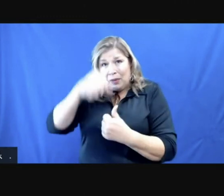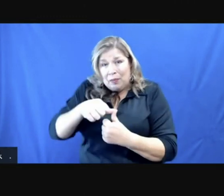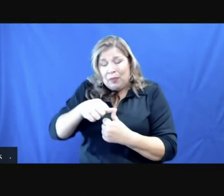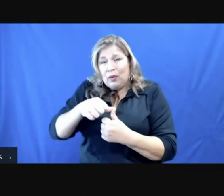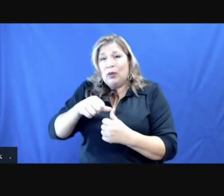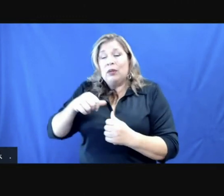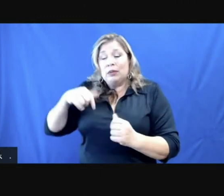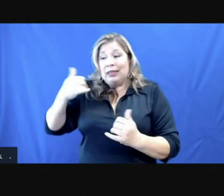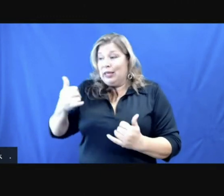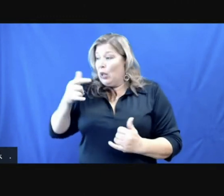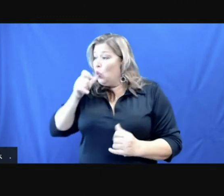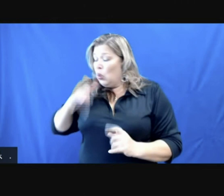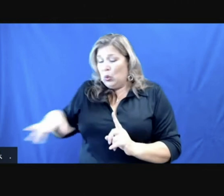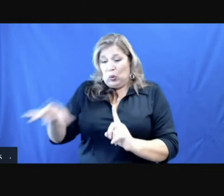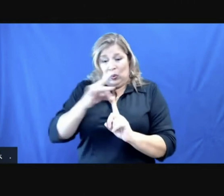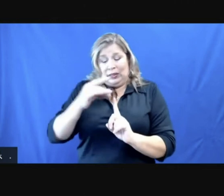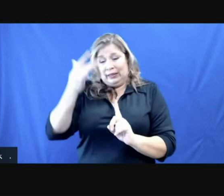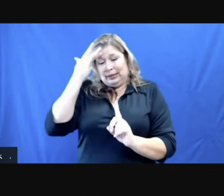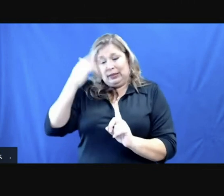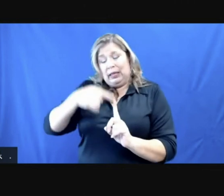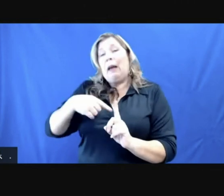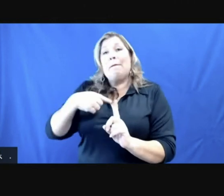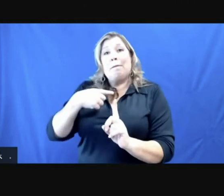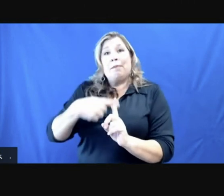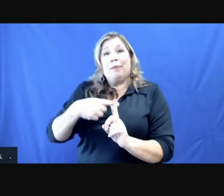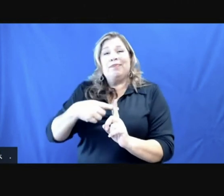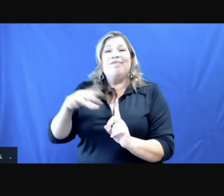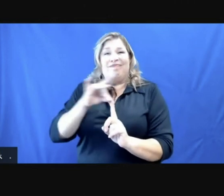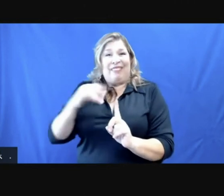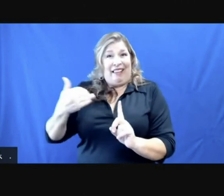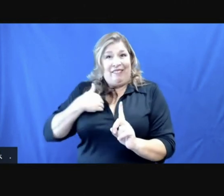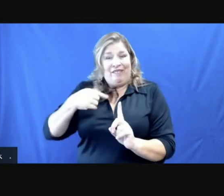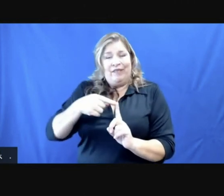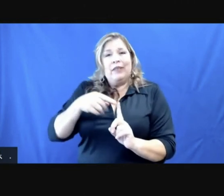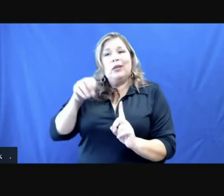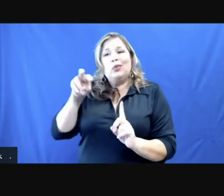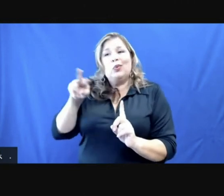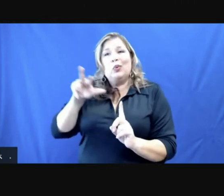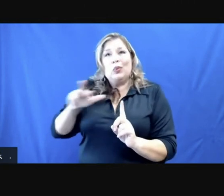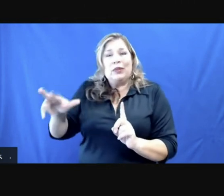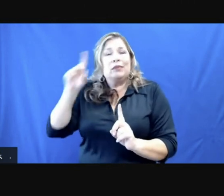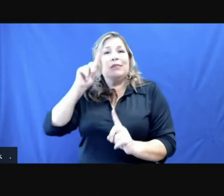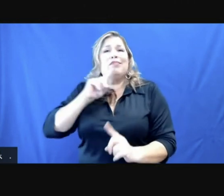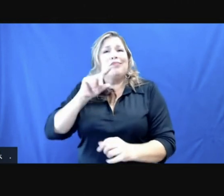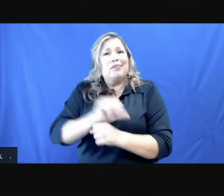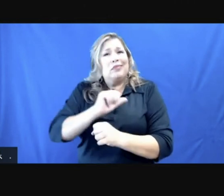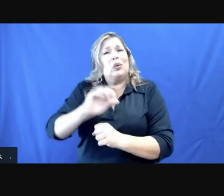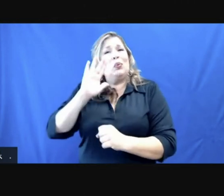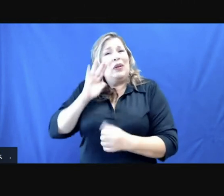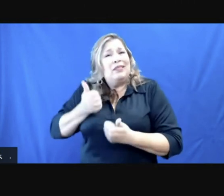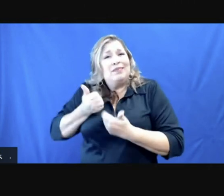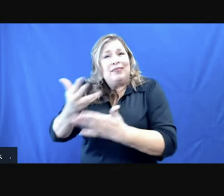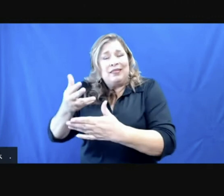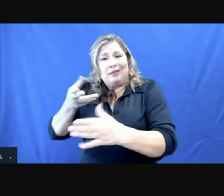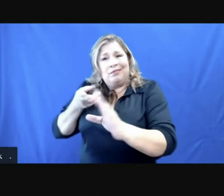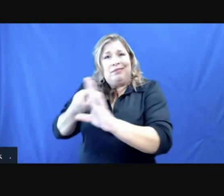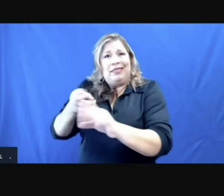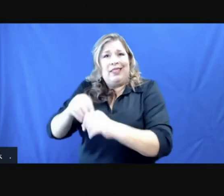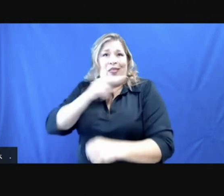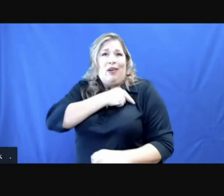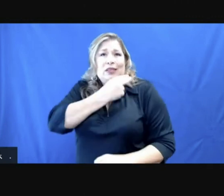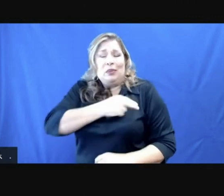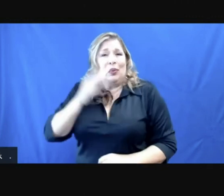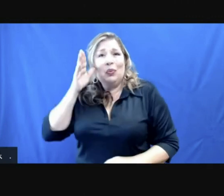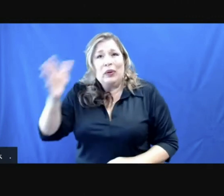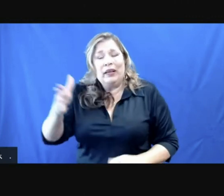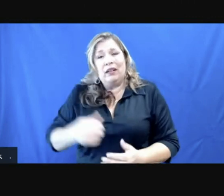up in the hospital, have ended up in the hospital 2 to 3 weeks later. So if you see at 10,000 cases a day, today we're